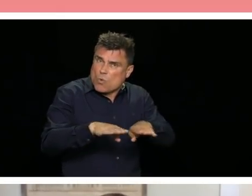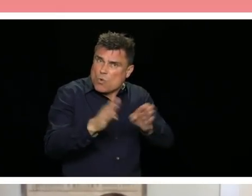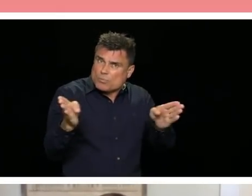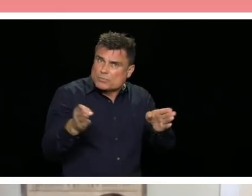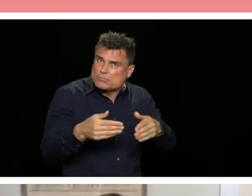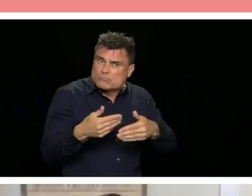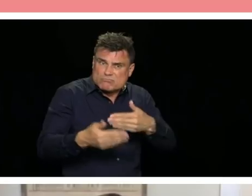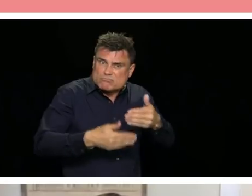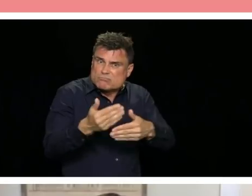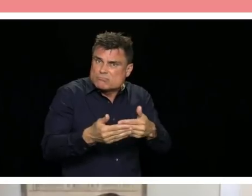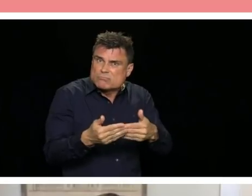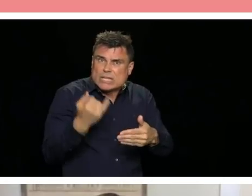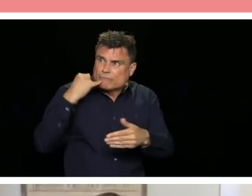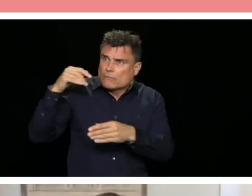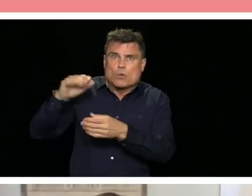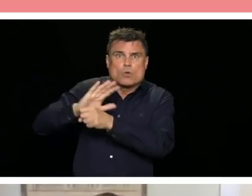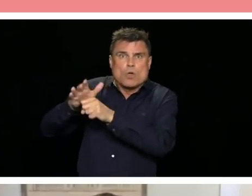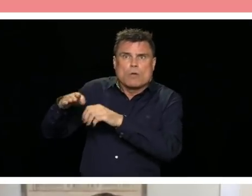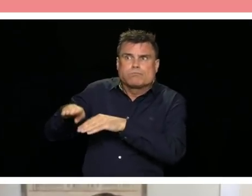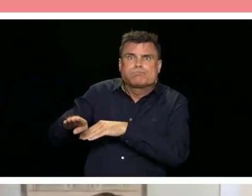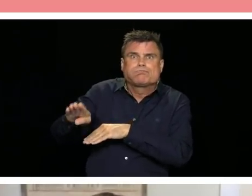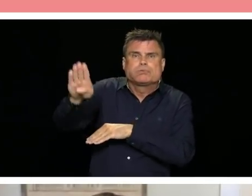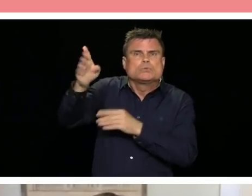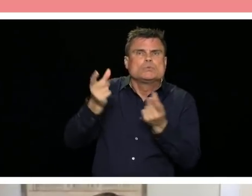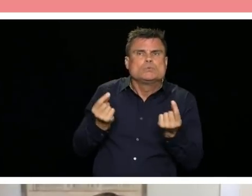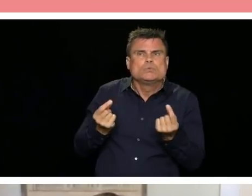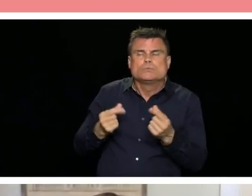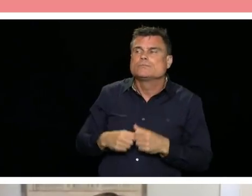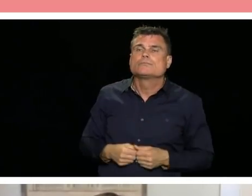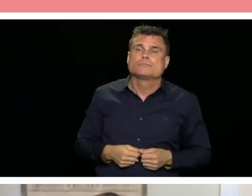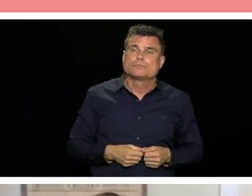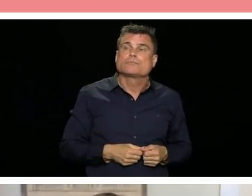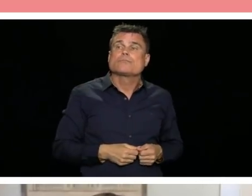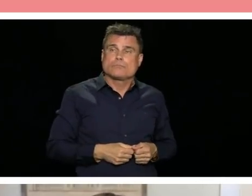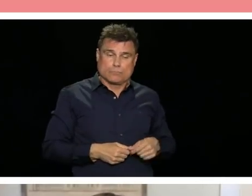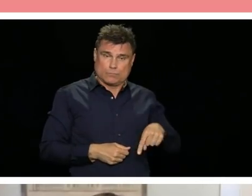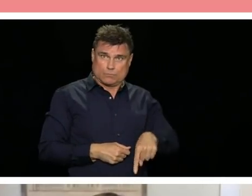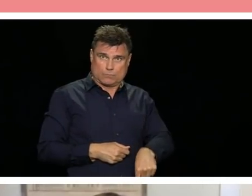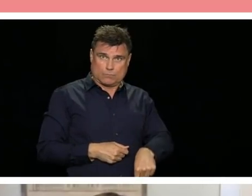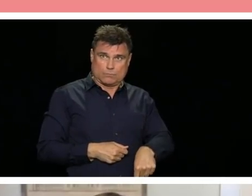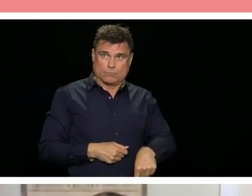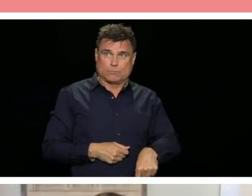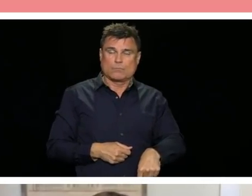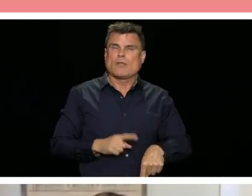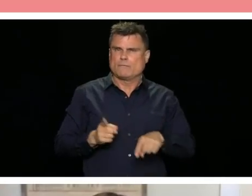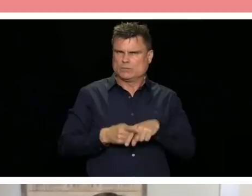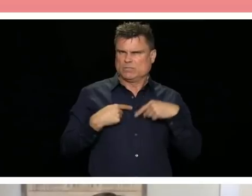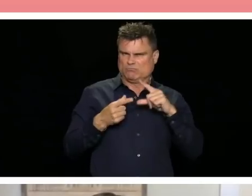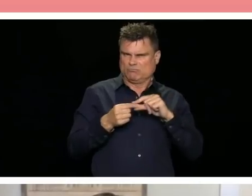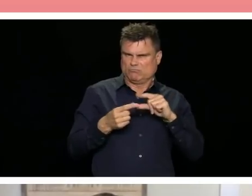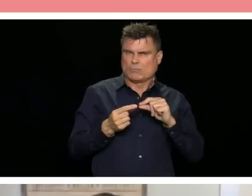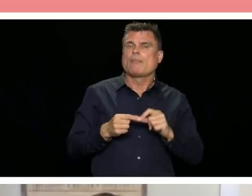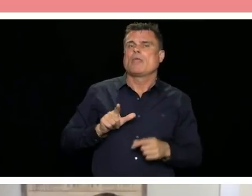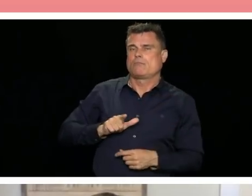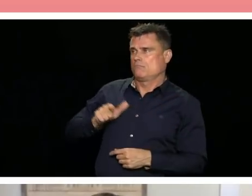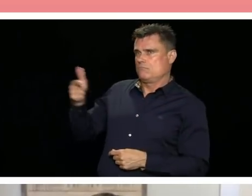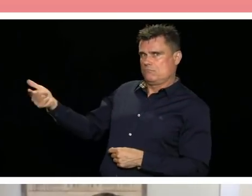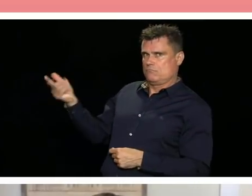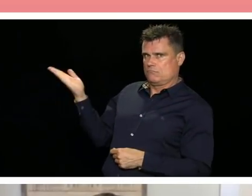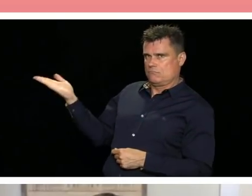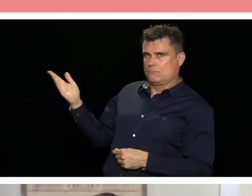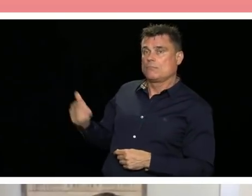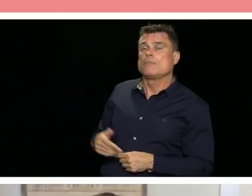bit about the second wave. But in terms of childcare, our government is committed, as we have been, to support